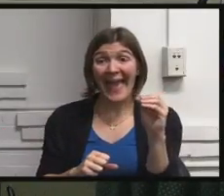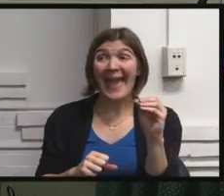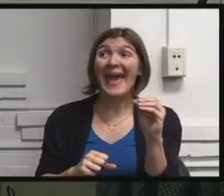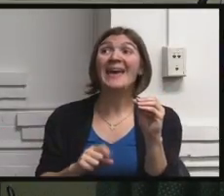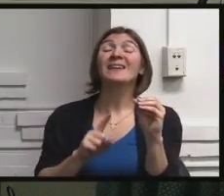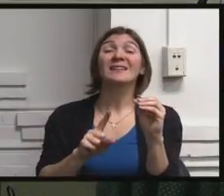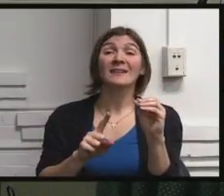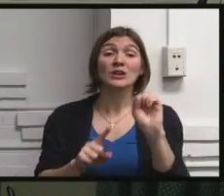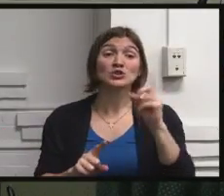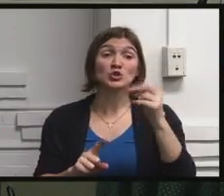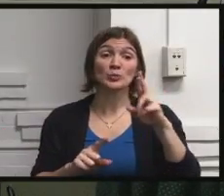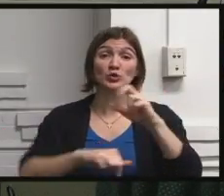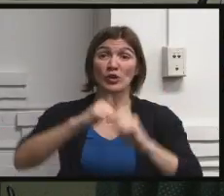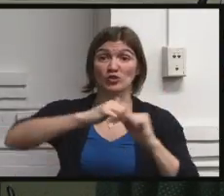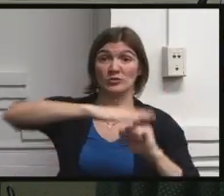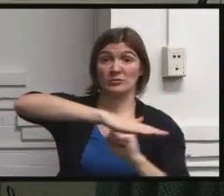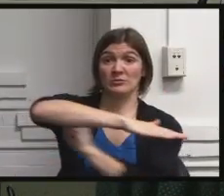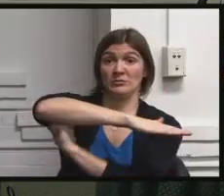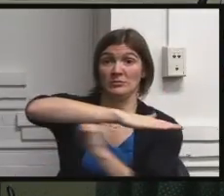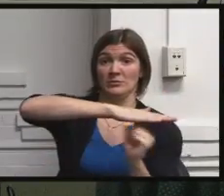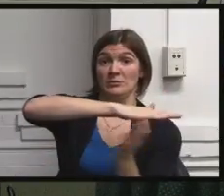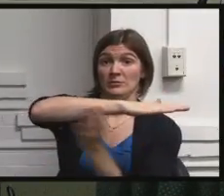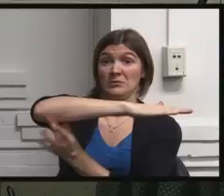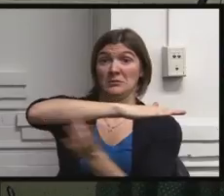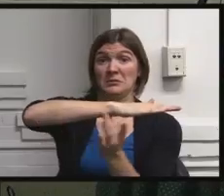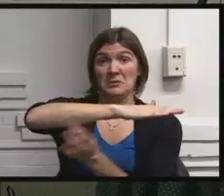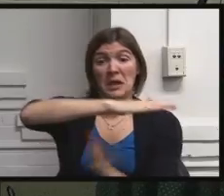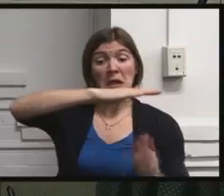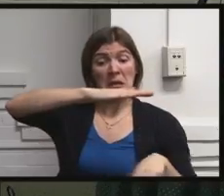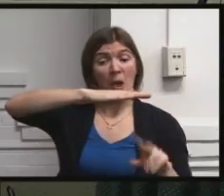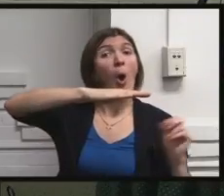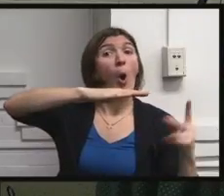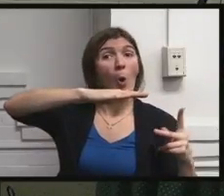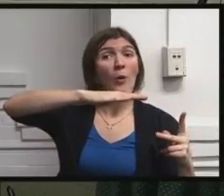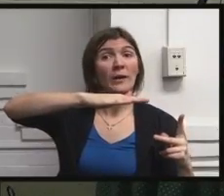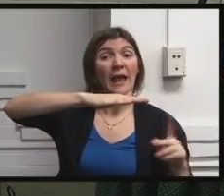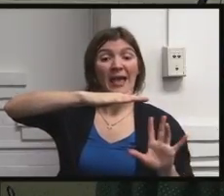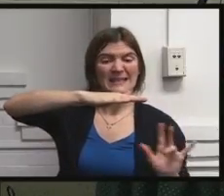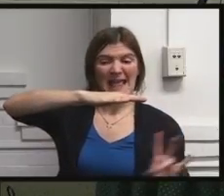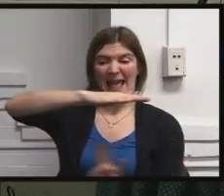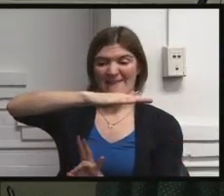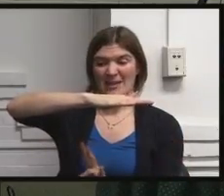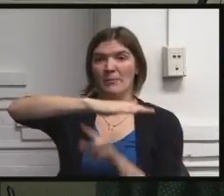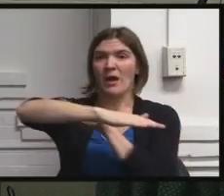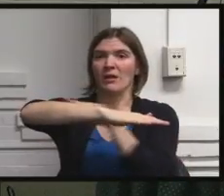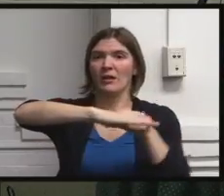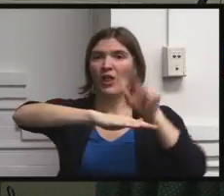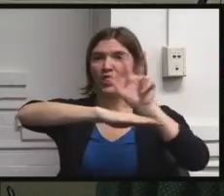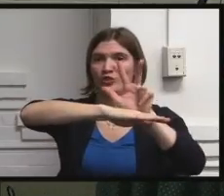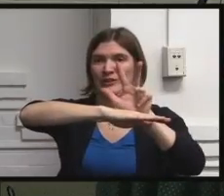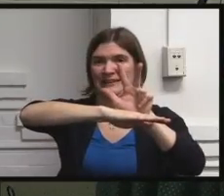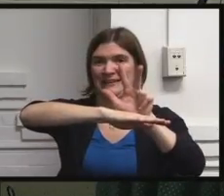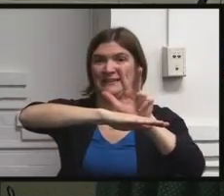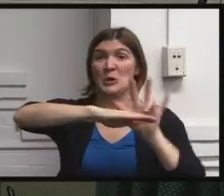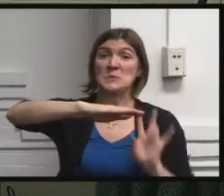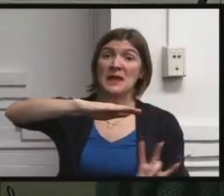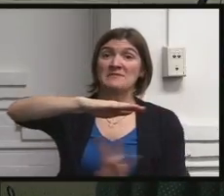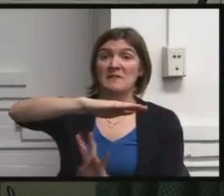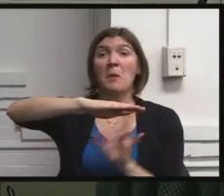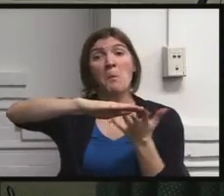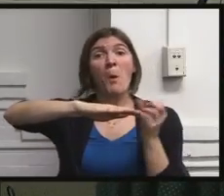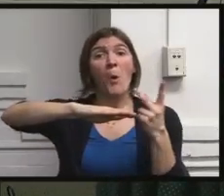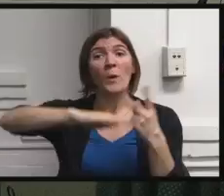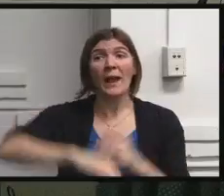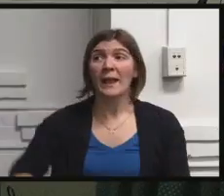bridge, including the superstructure, it's actually looking to be in really good shape. You'll see that it's rated a 7. Again, all bridges start at an 8, so it's in really good